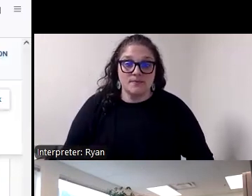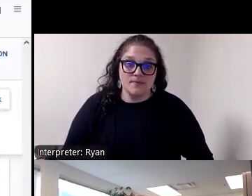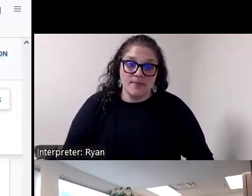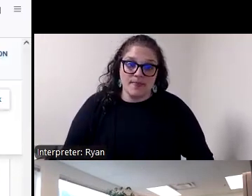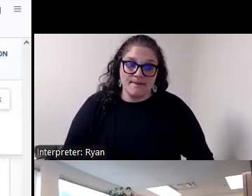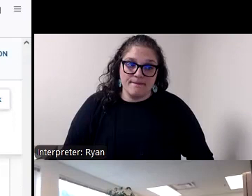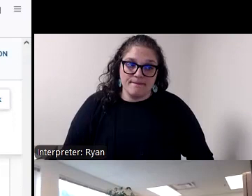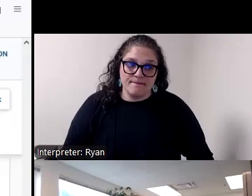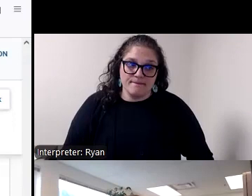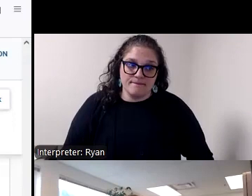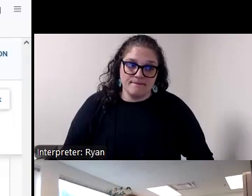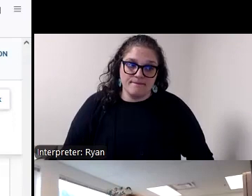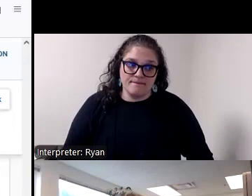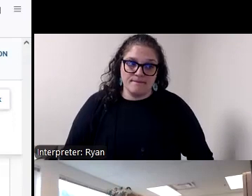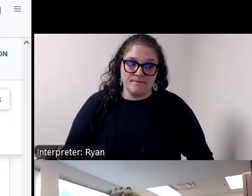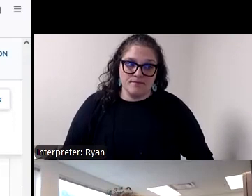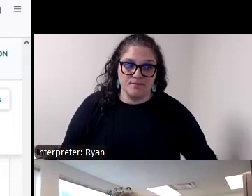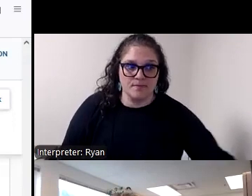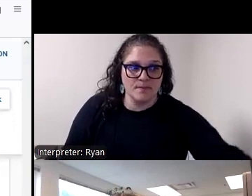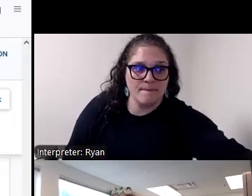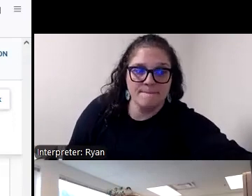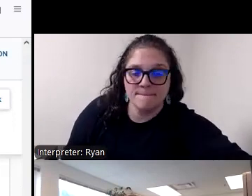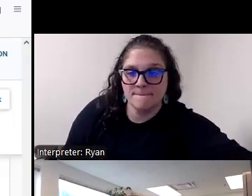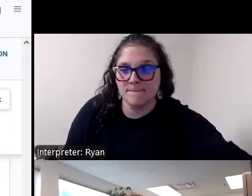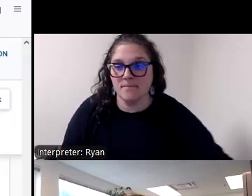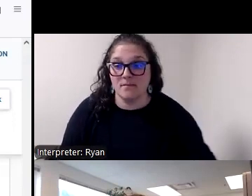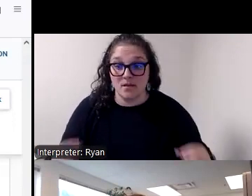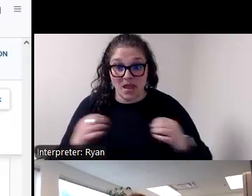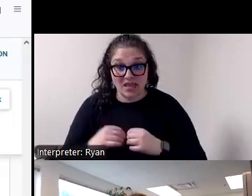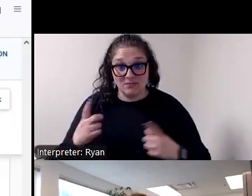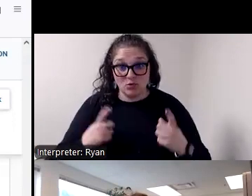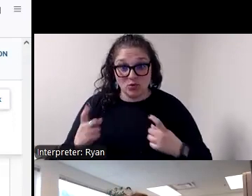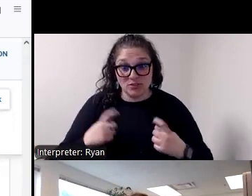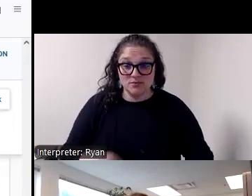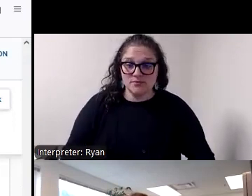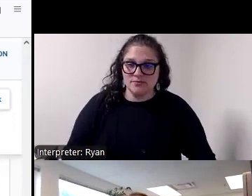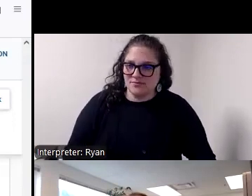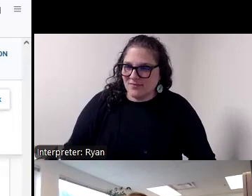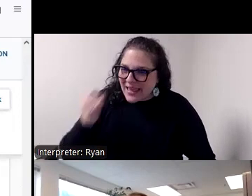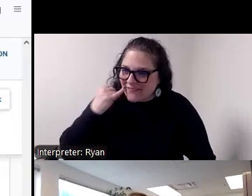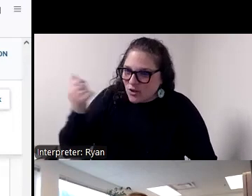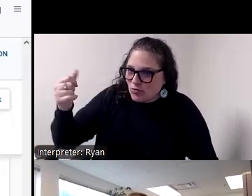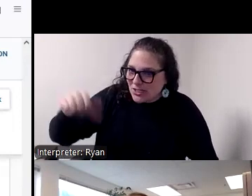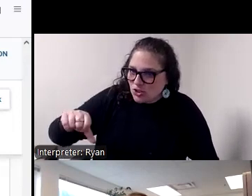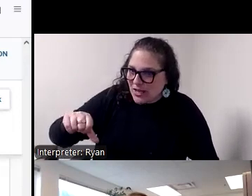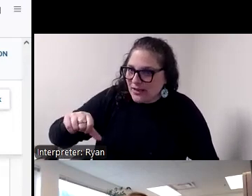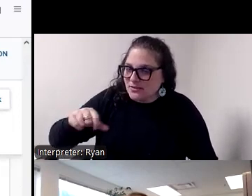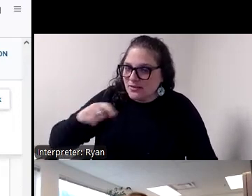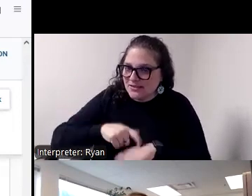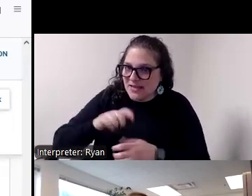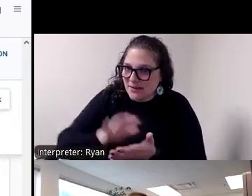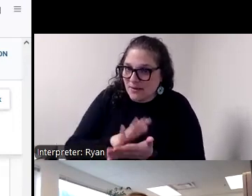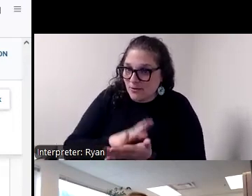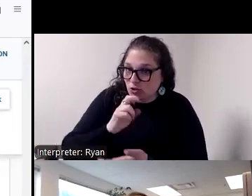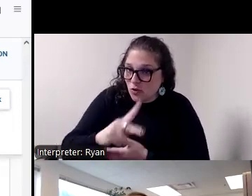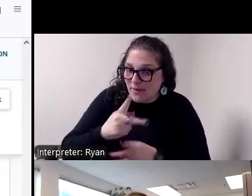Perfect. So any more questions? When you reject a timesheet, does it go back to the supervisor as well, or does